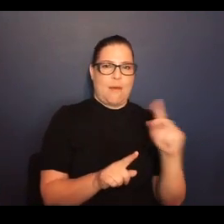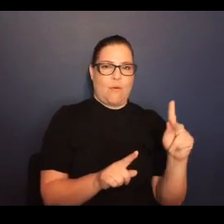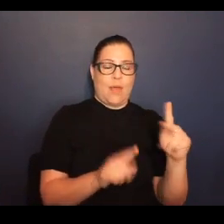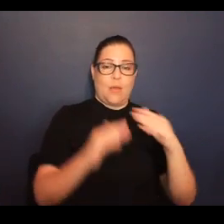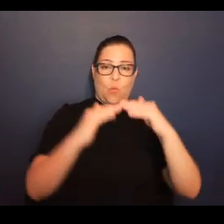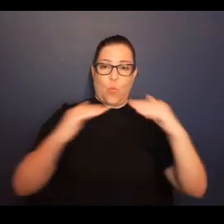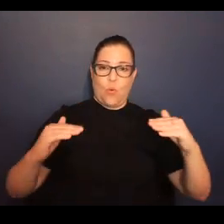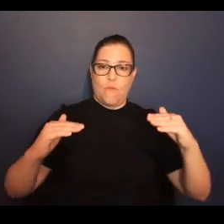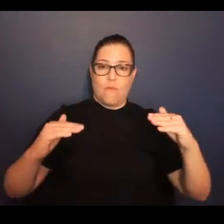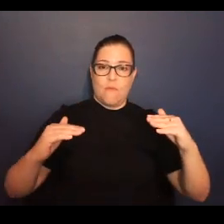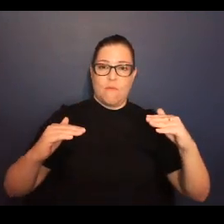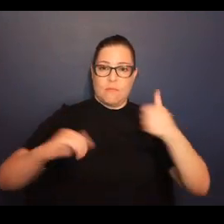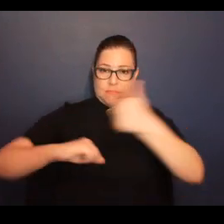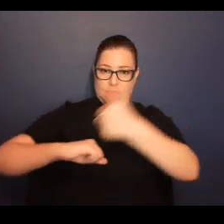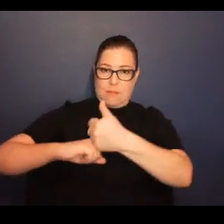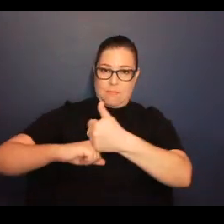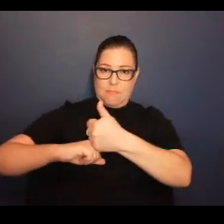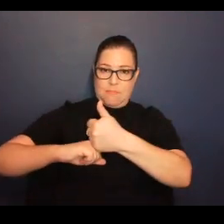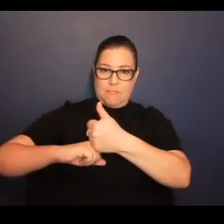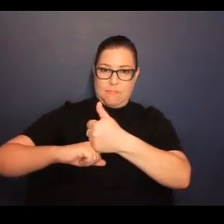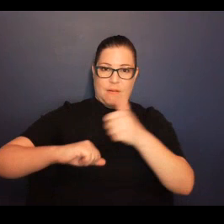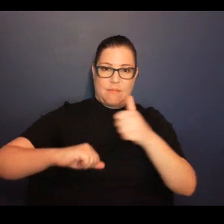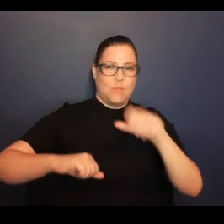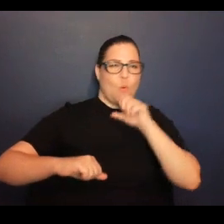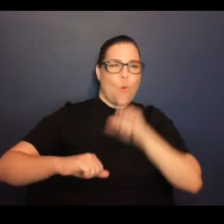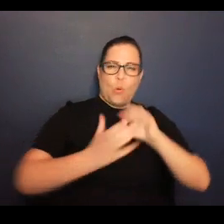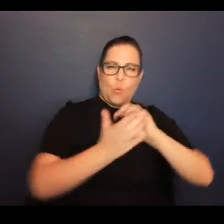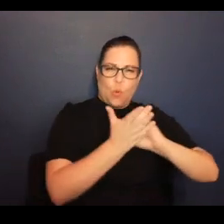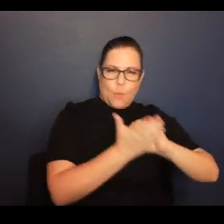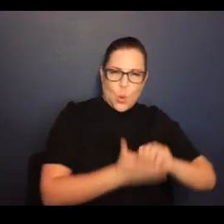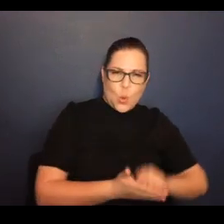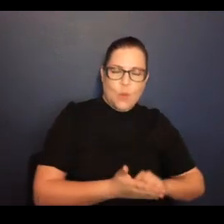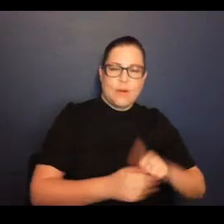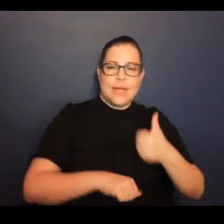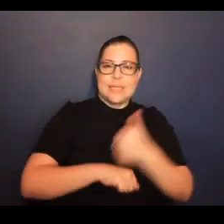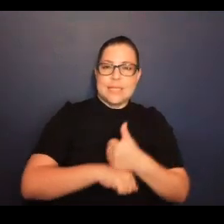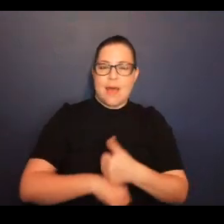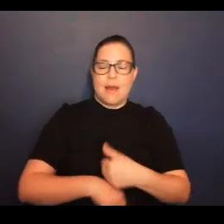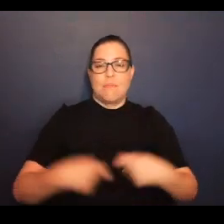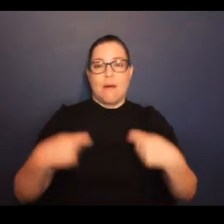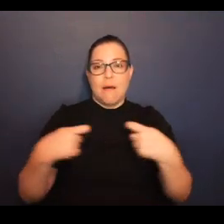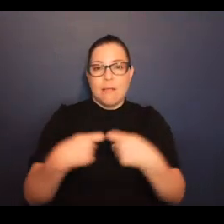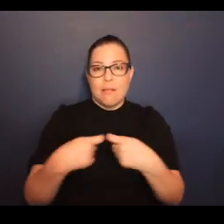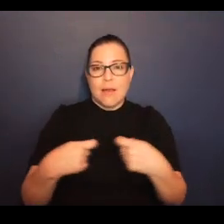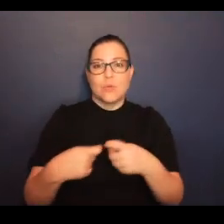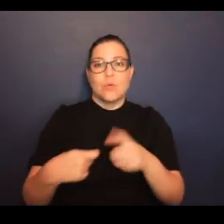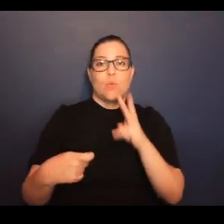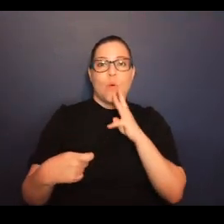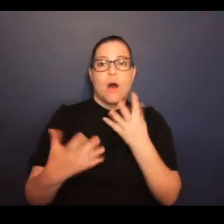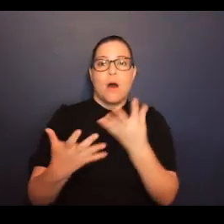constructed. Again, shoring material's been removed. The electrical, plumbing, mechanical, and fire sprinklers are being installed in the